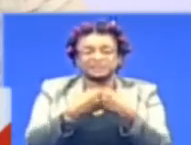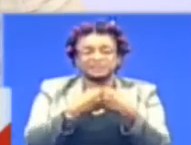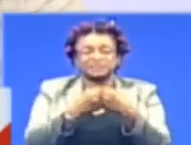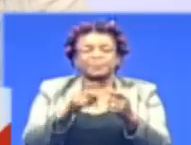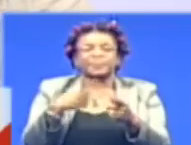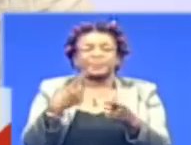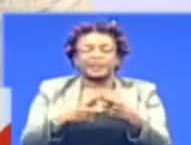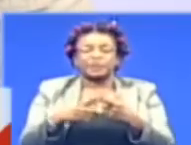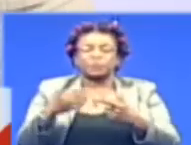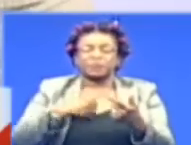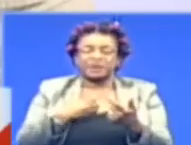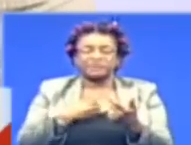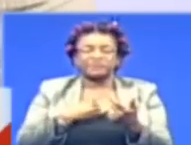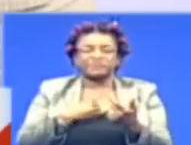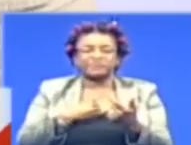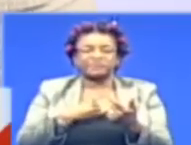energy,